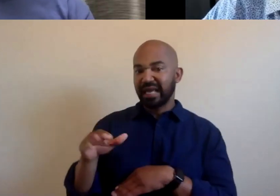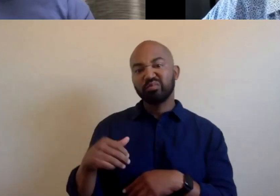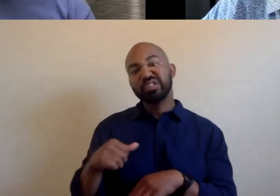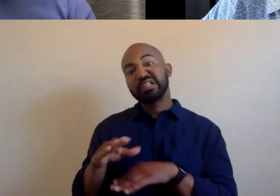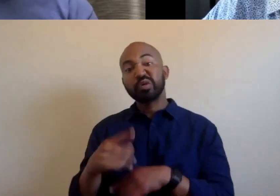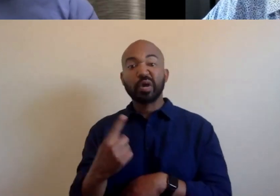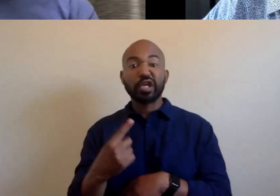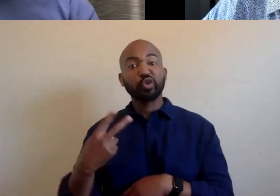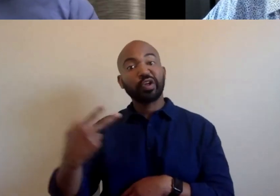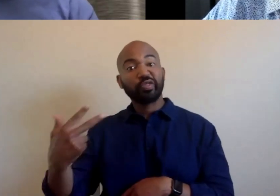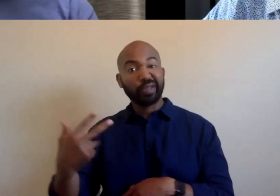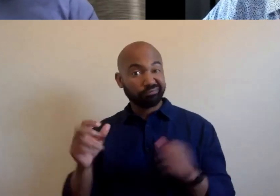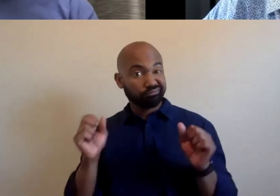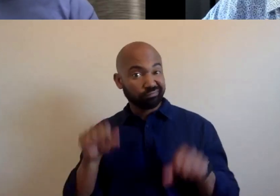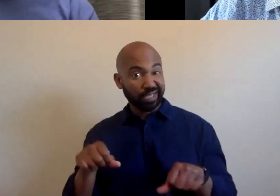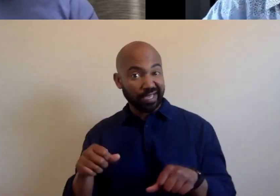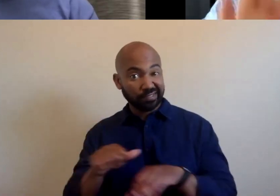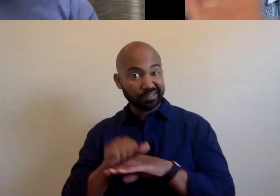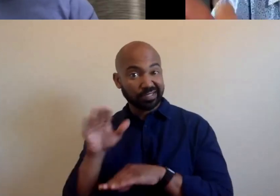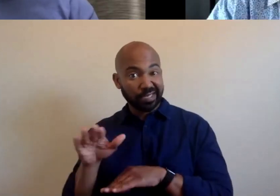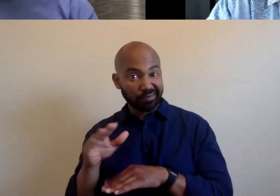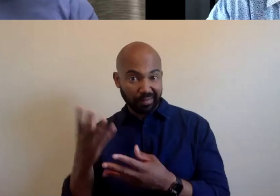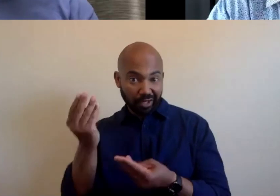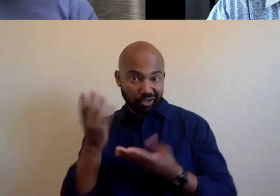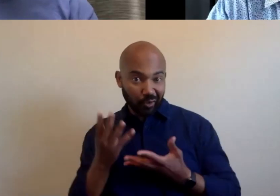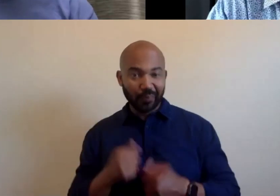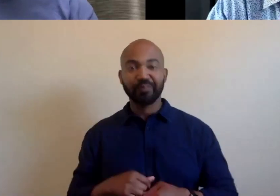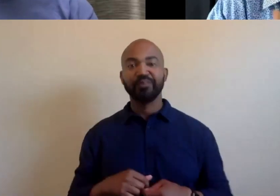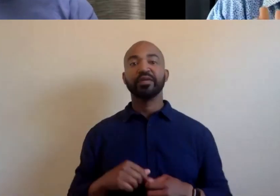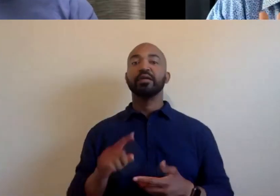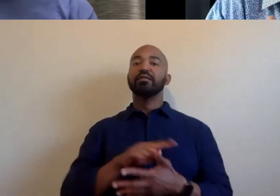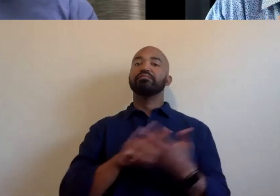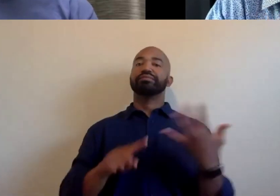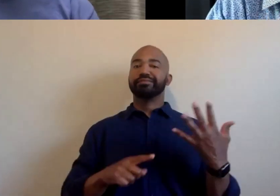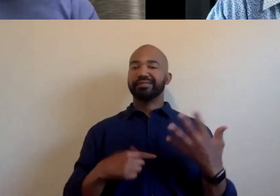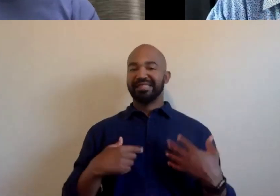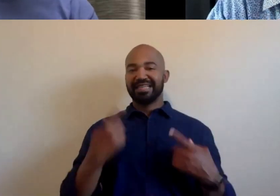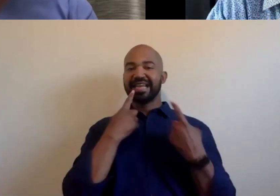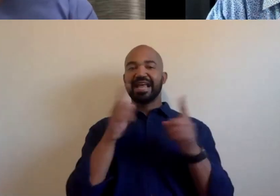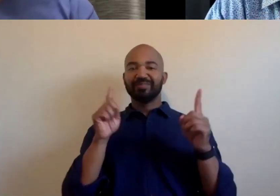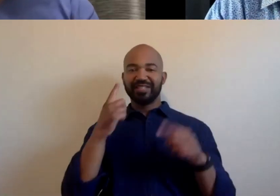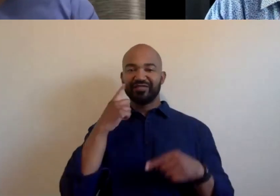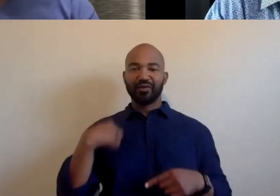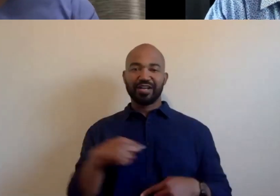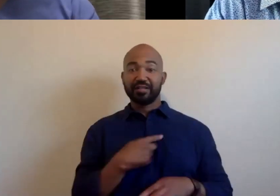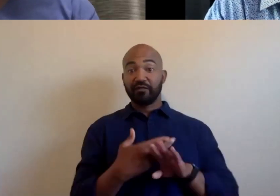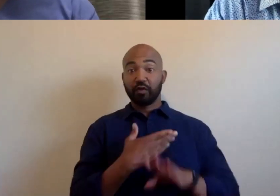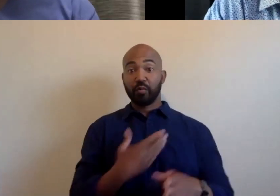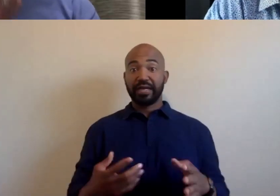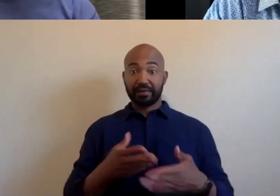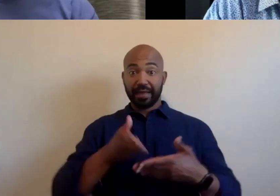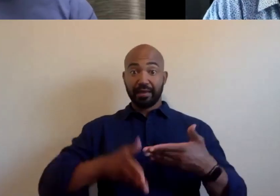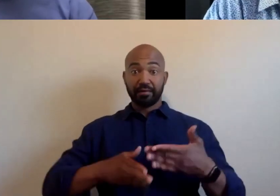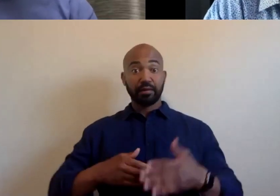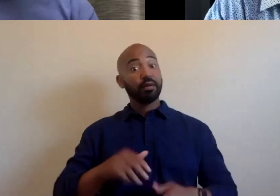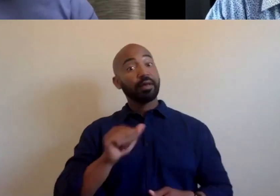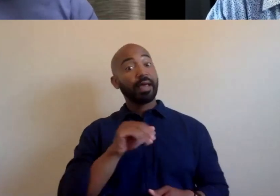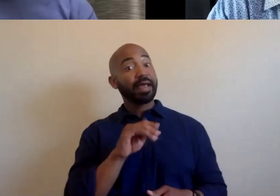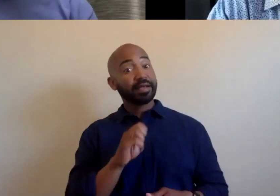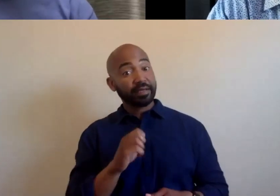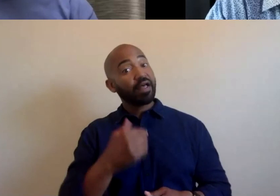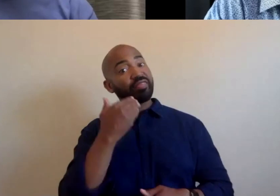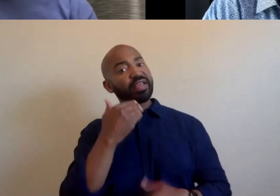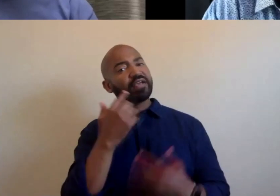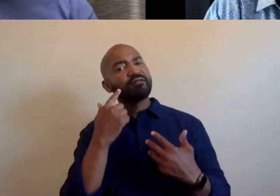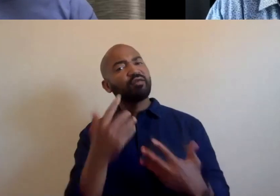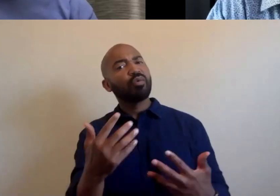3. So I think those were the kind of the announcements that I had before we closed. So Annie, thank you very much for being here